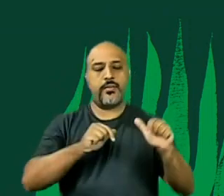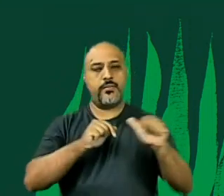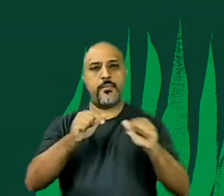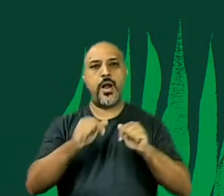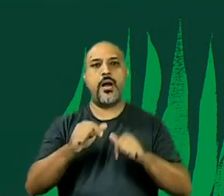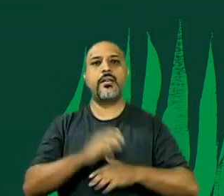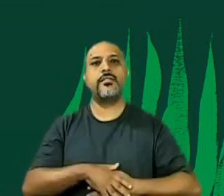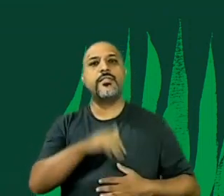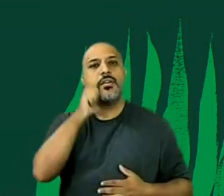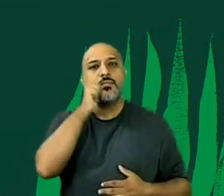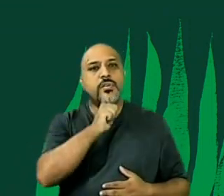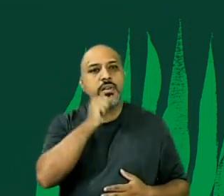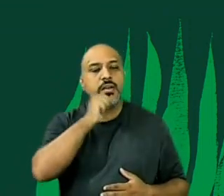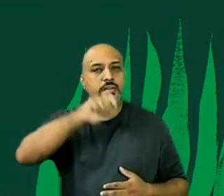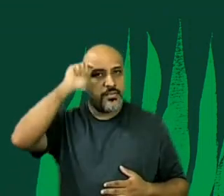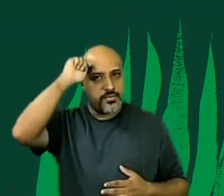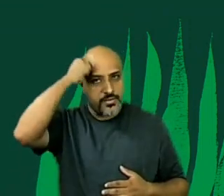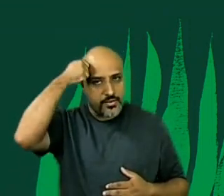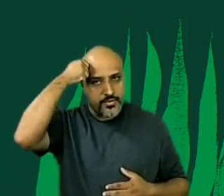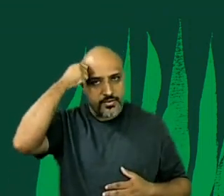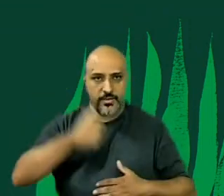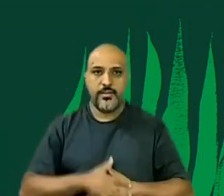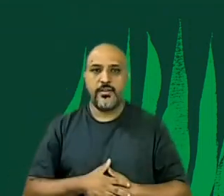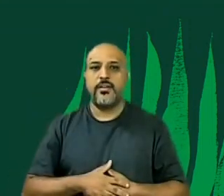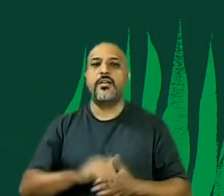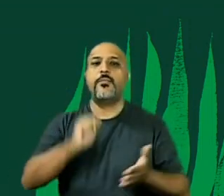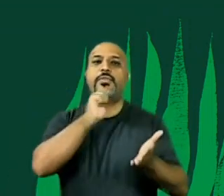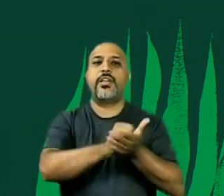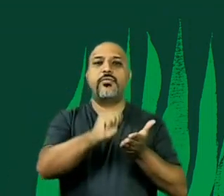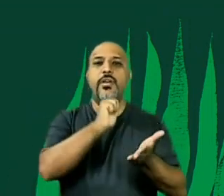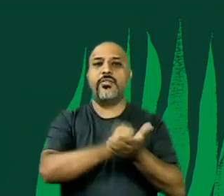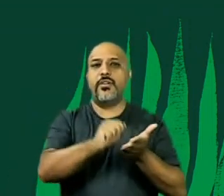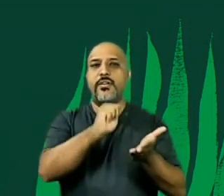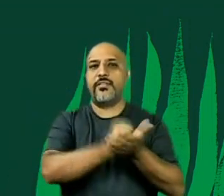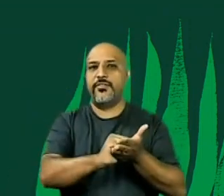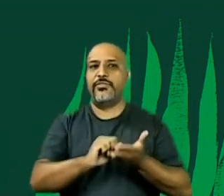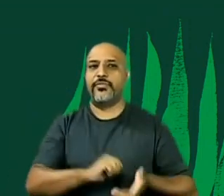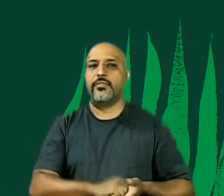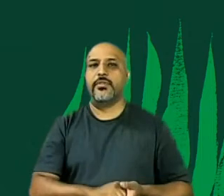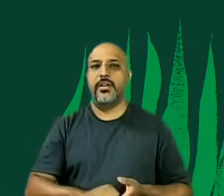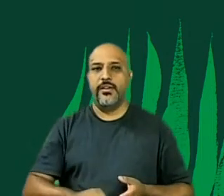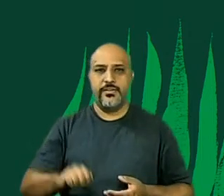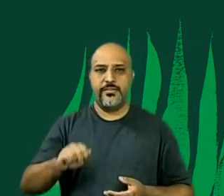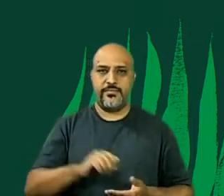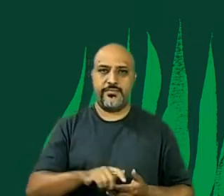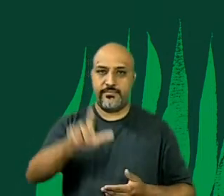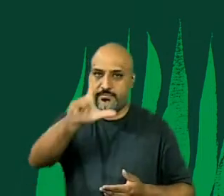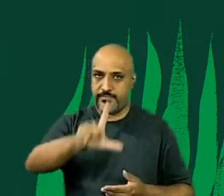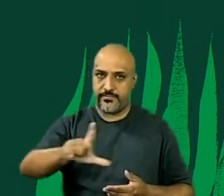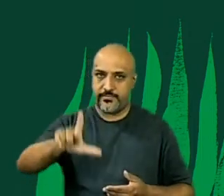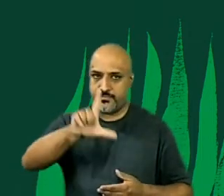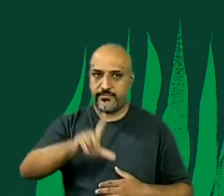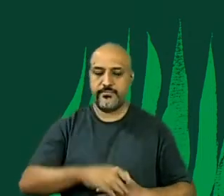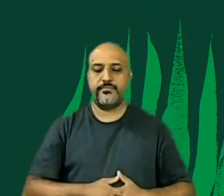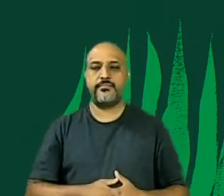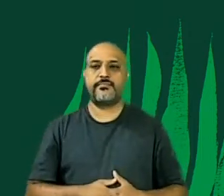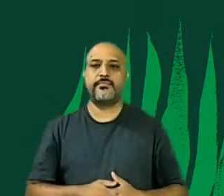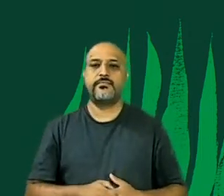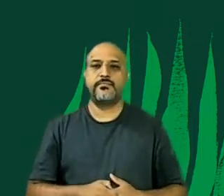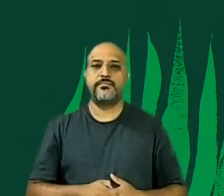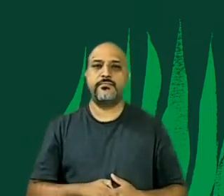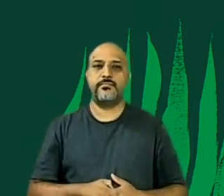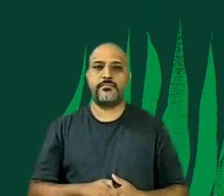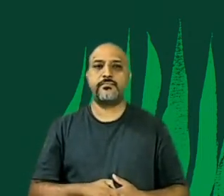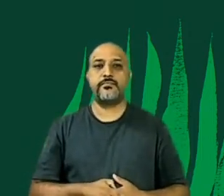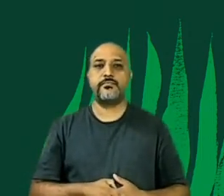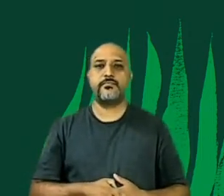African-Portuguese people. I know it's a great loss, but it is one that I try